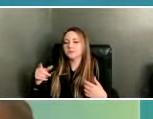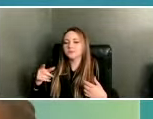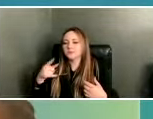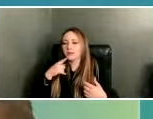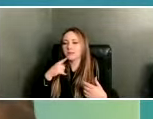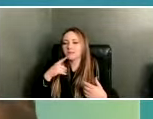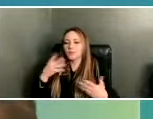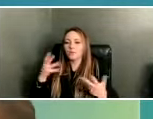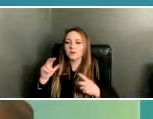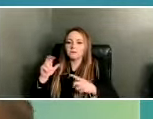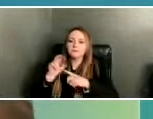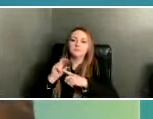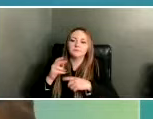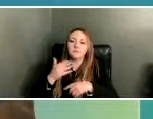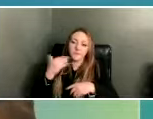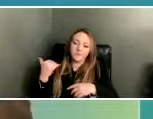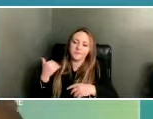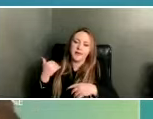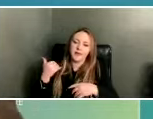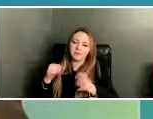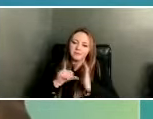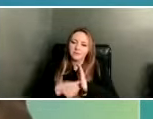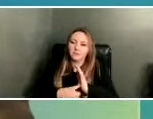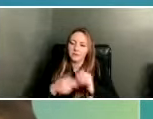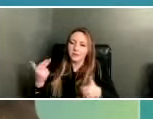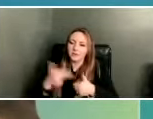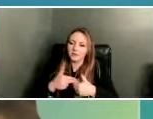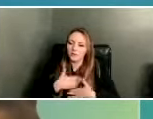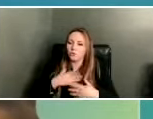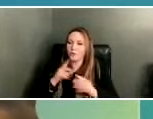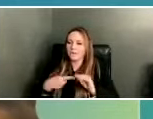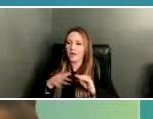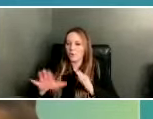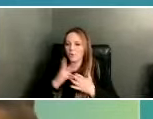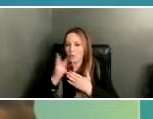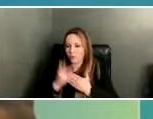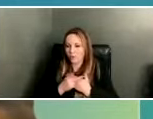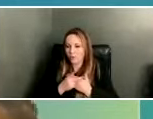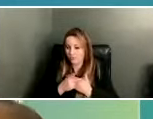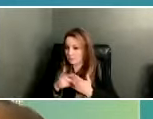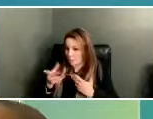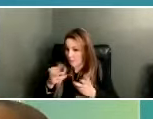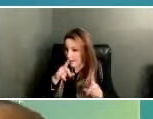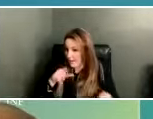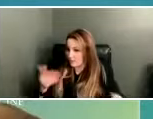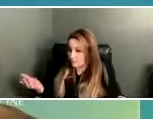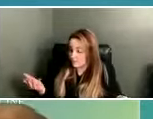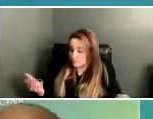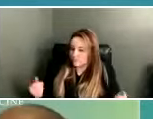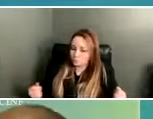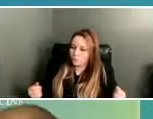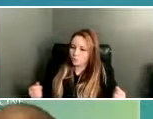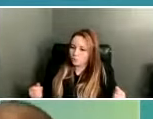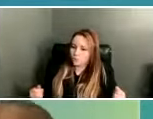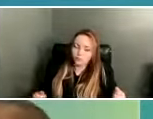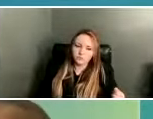the best highlights or best parts that our participants love about our program? You want to take that part first, Jareese, or you want? Yeah, sure.